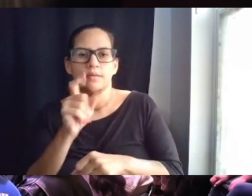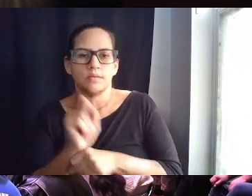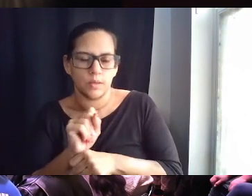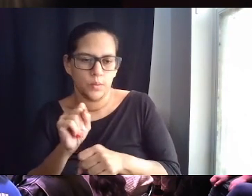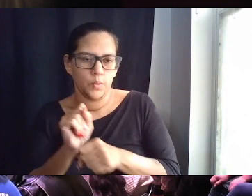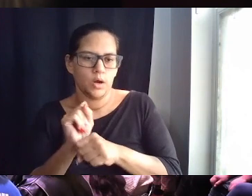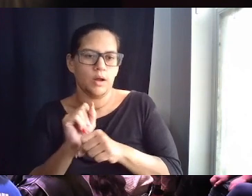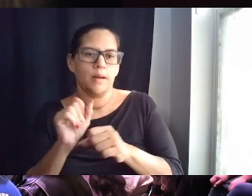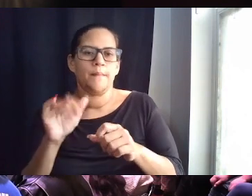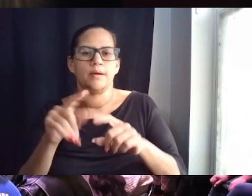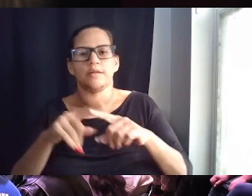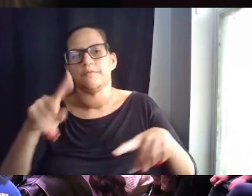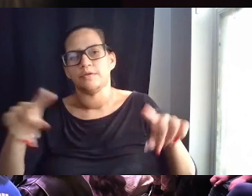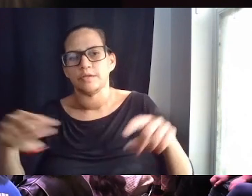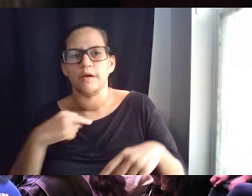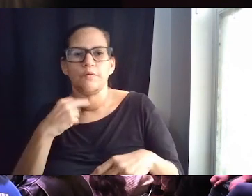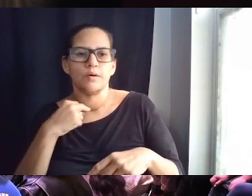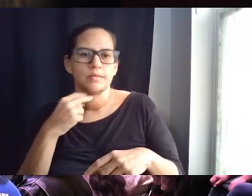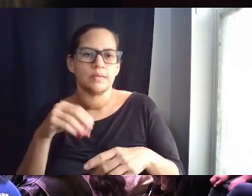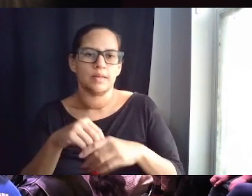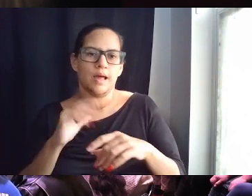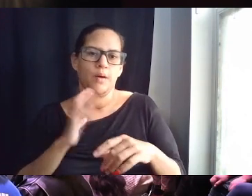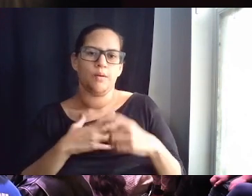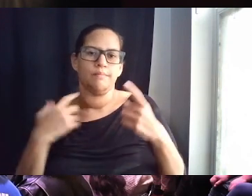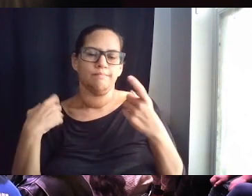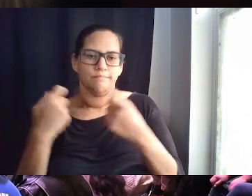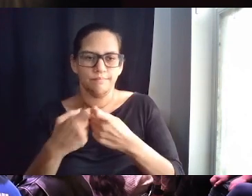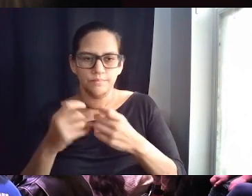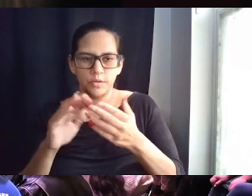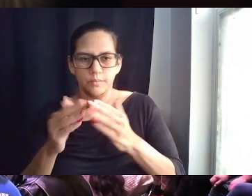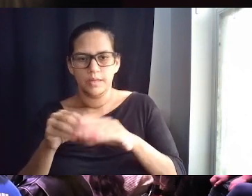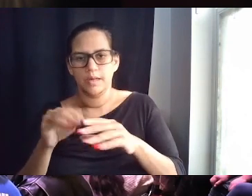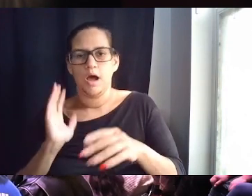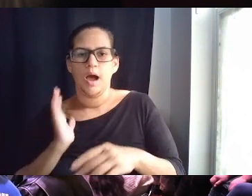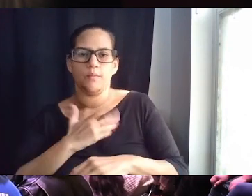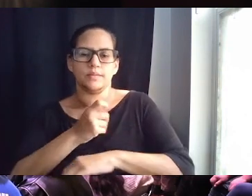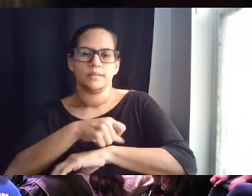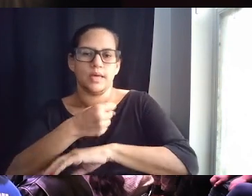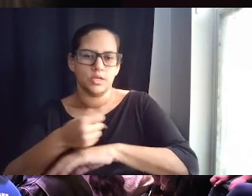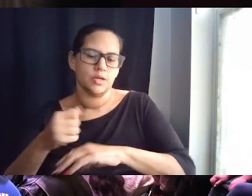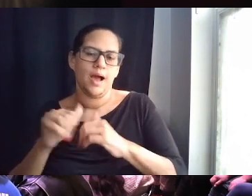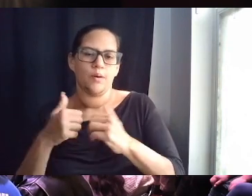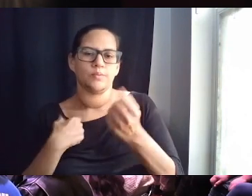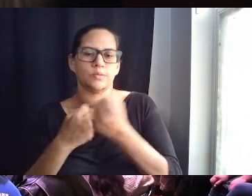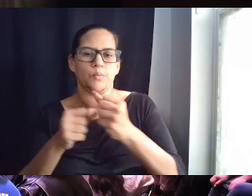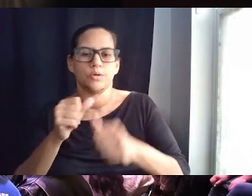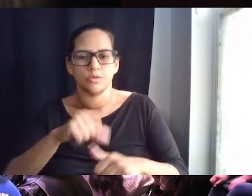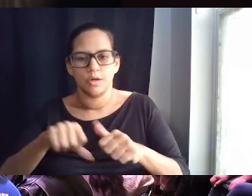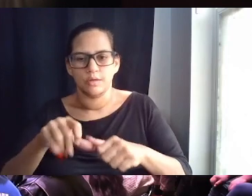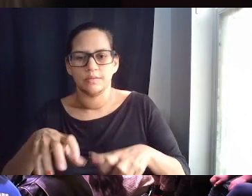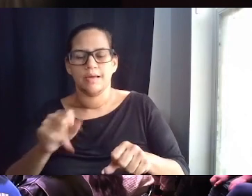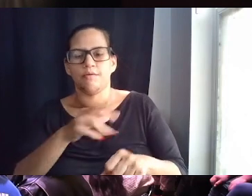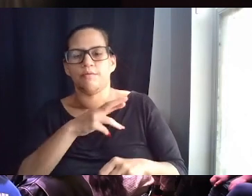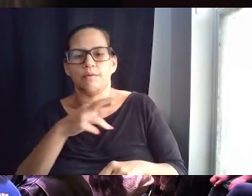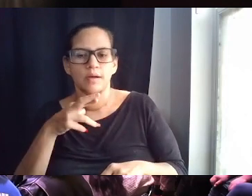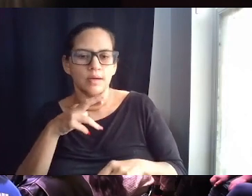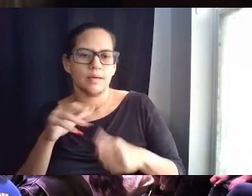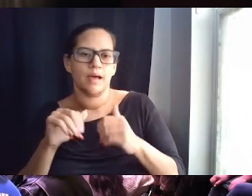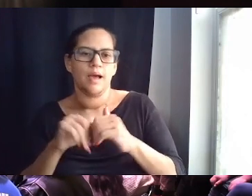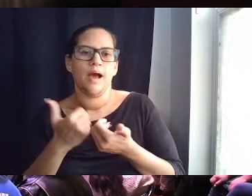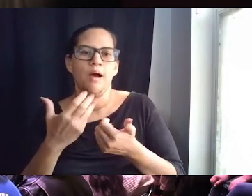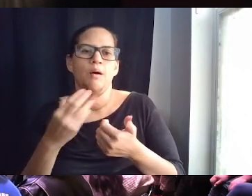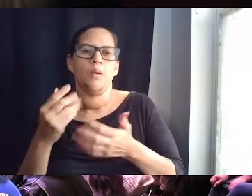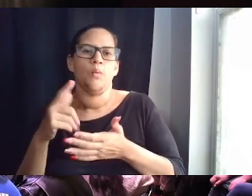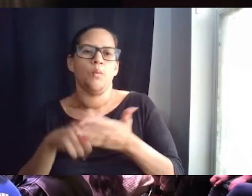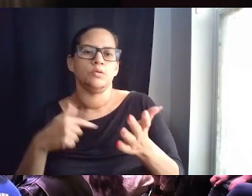in our Latino community on our stages? How can we support each other in taking risks? How and what do we write?